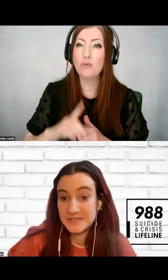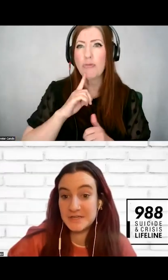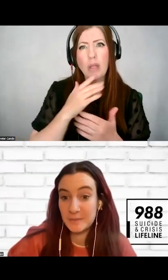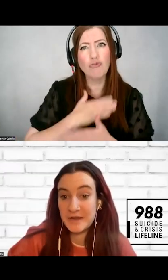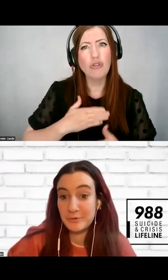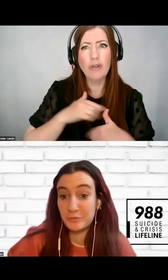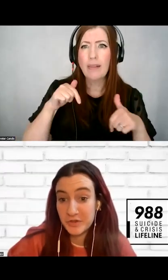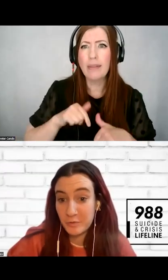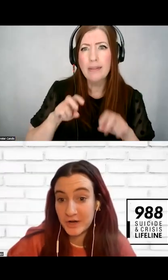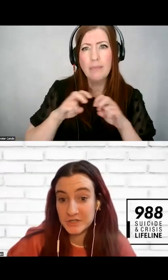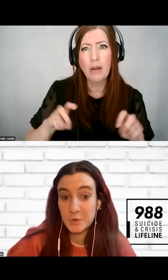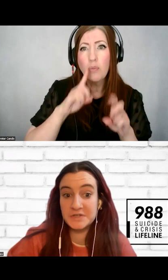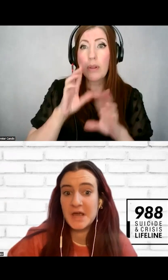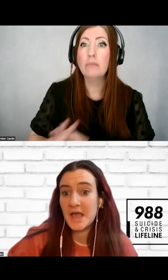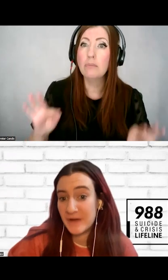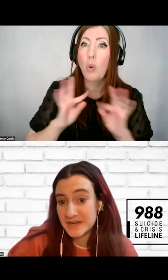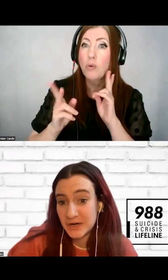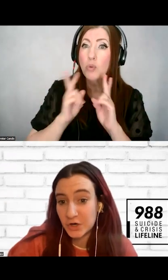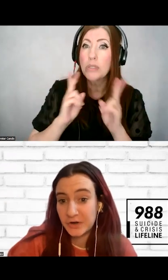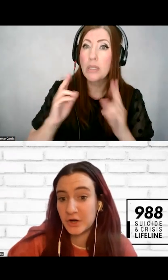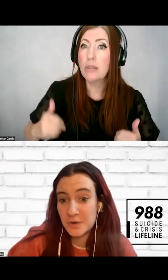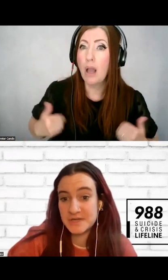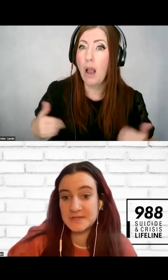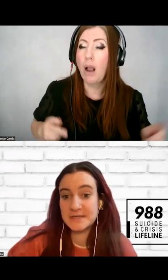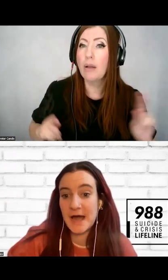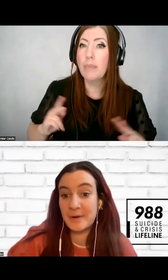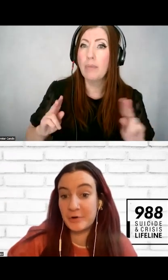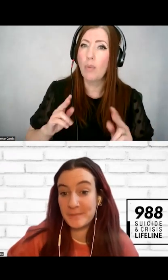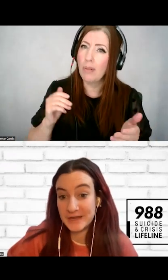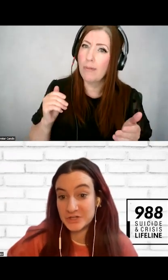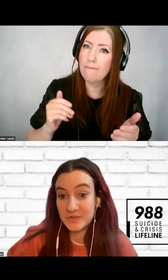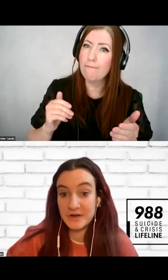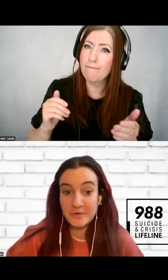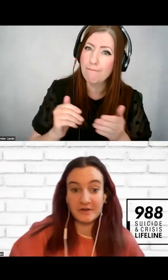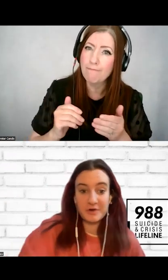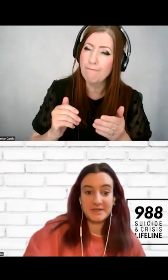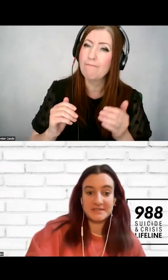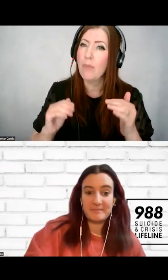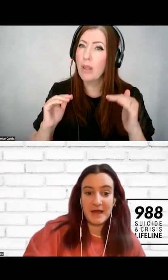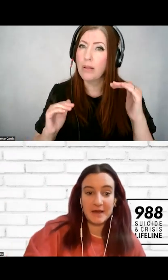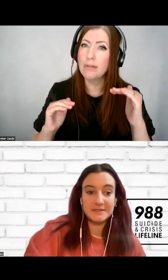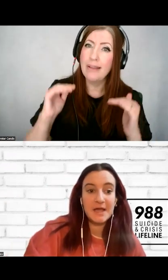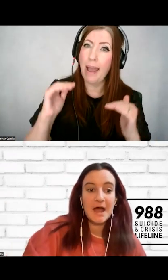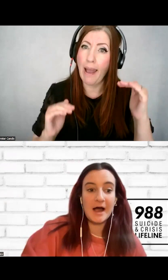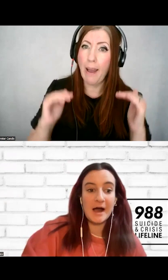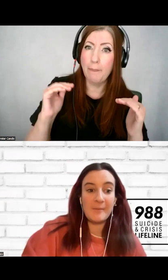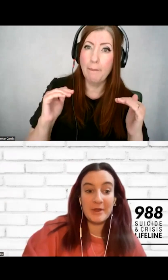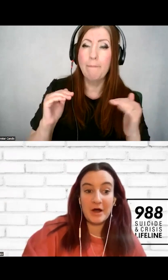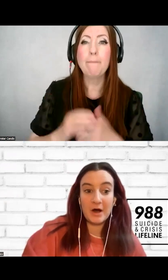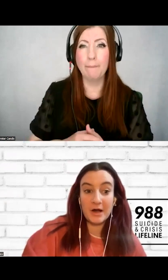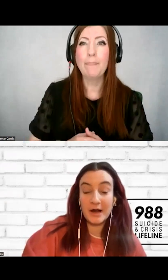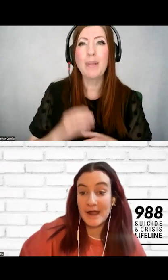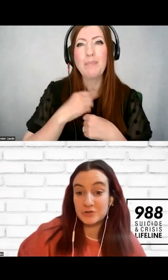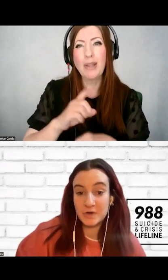to see young people really working towards, like I said earlier, closing this gap and really making sure that no young voice gets left behind.